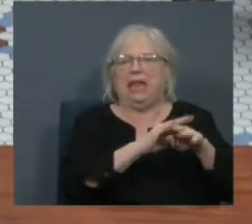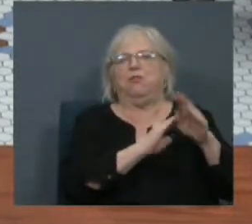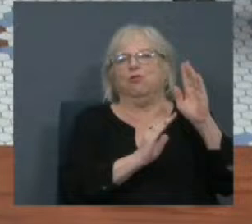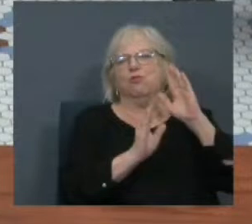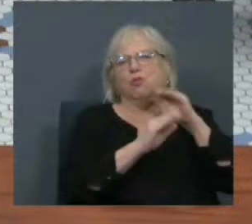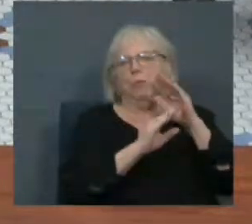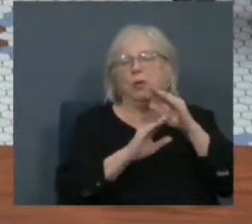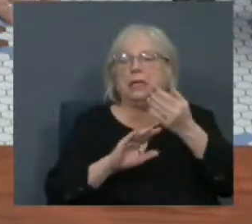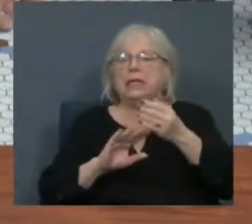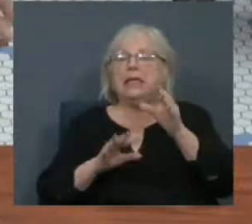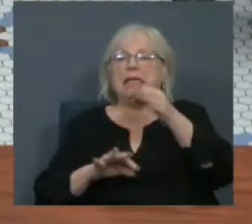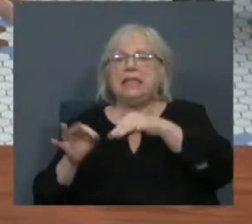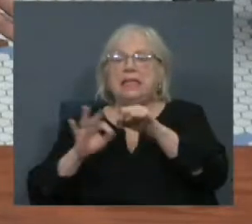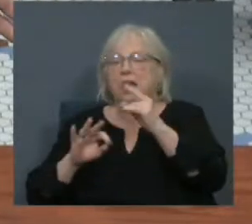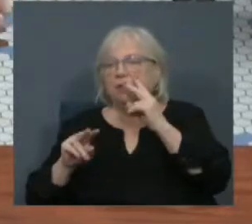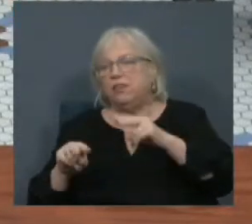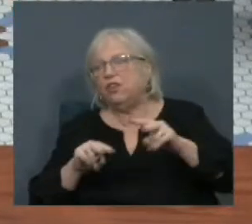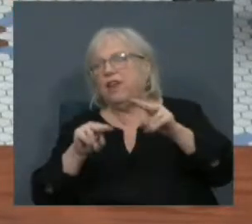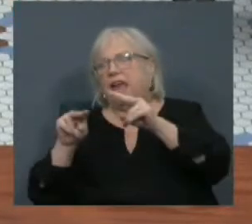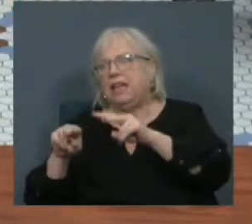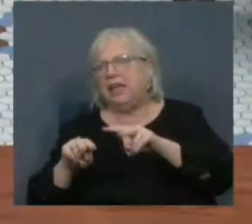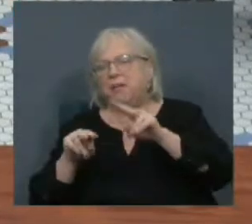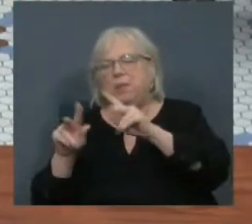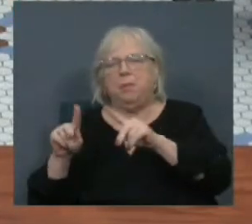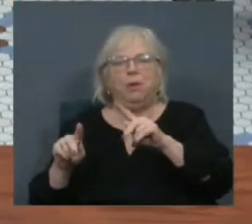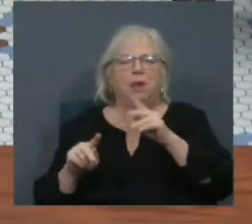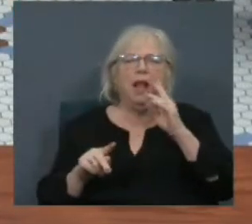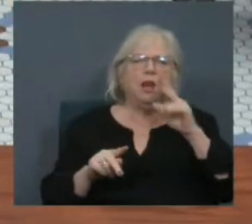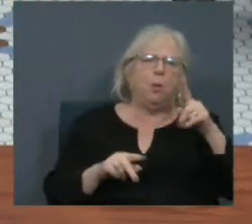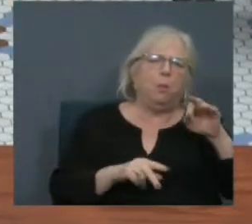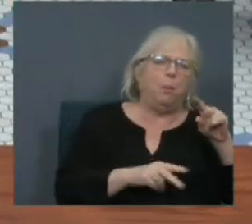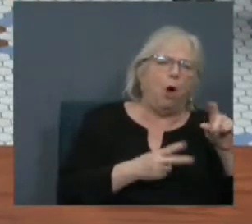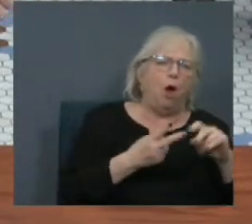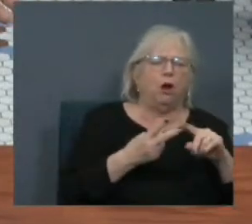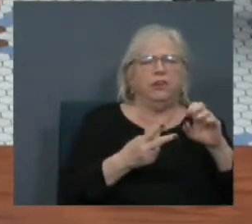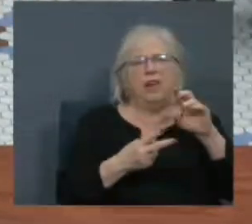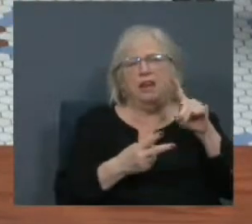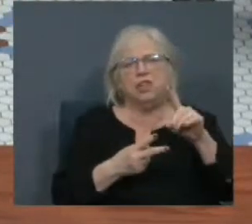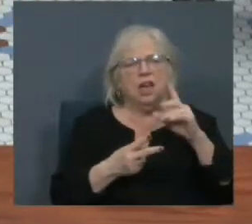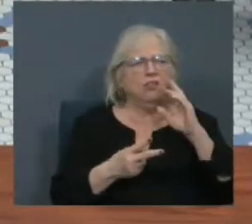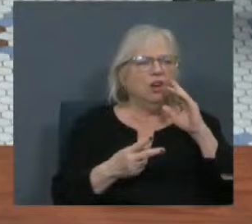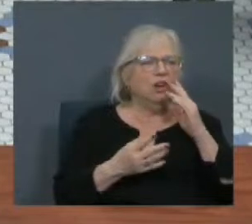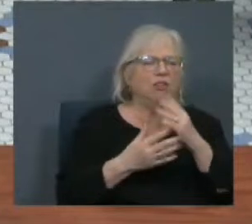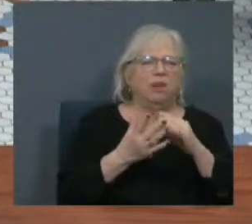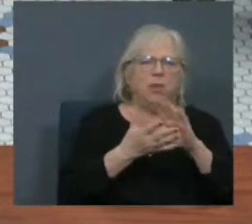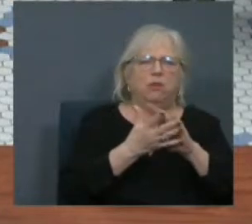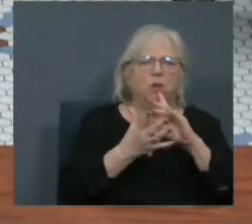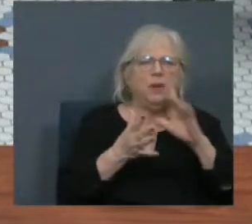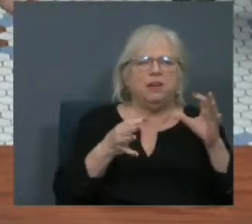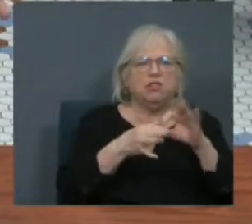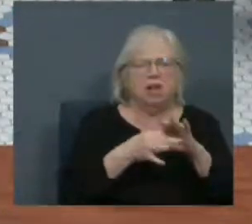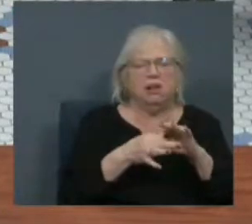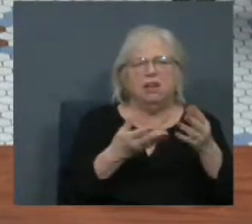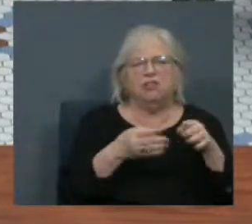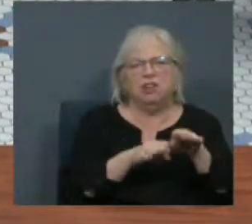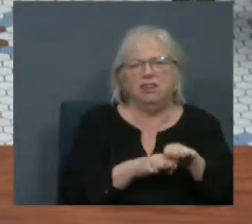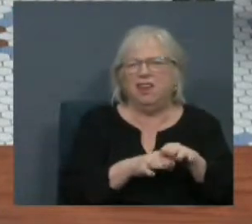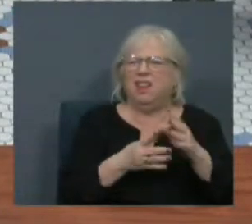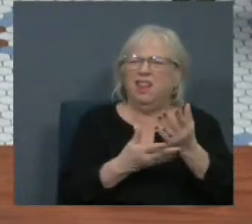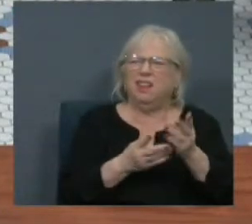time? Like maybe spend the money on some parks, on education. I heard there are schools in talks of being consolidated, shut down, things like